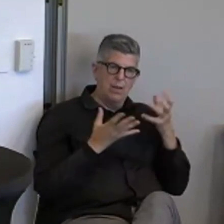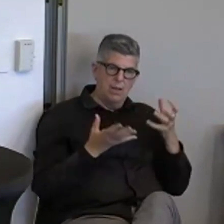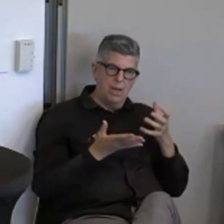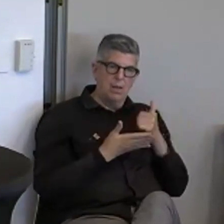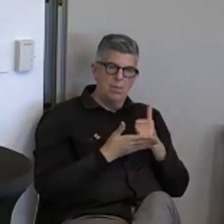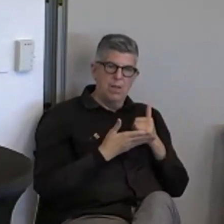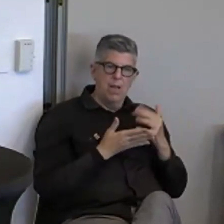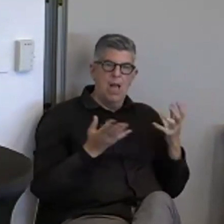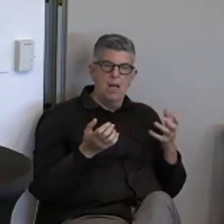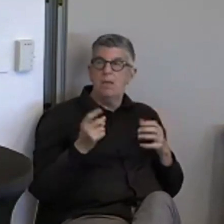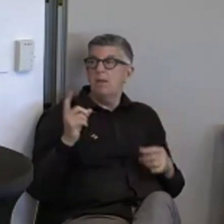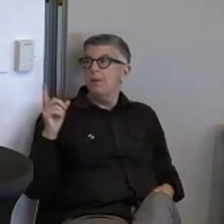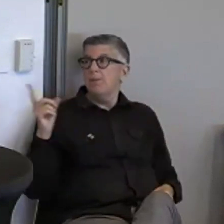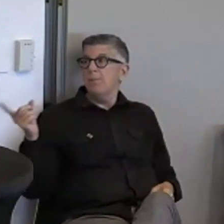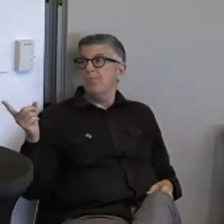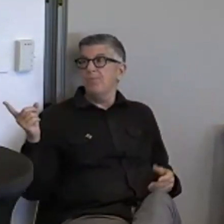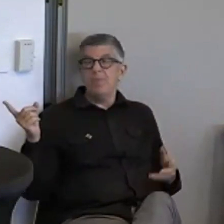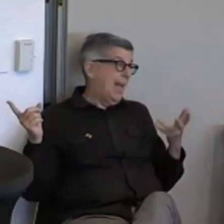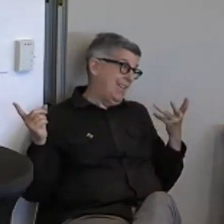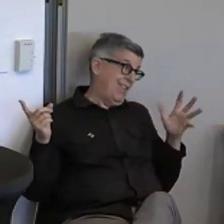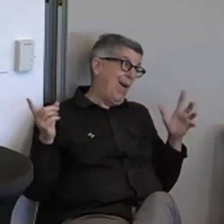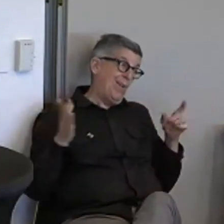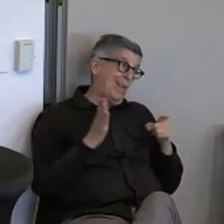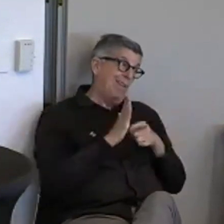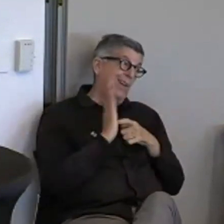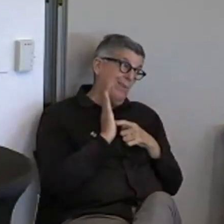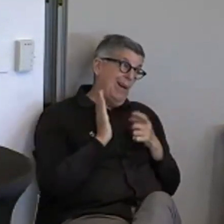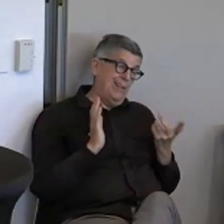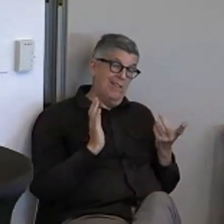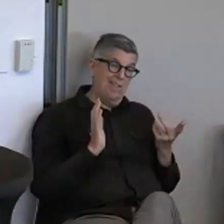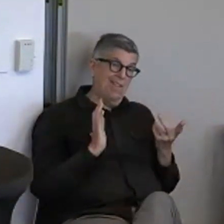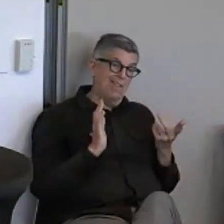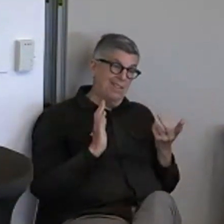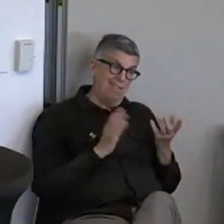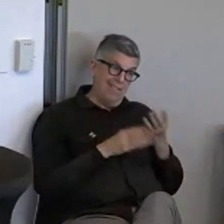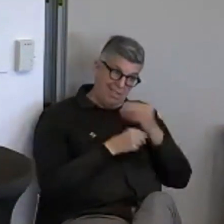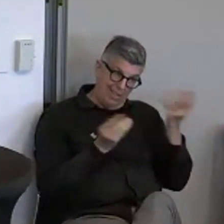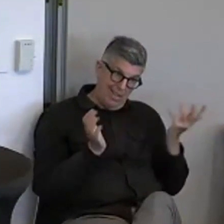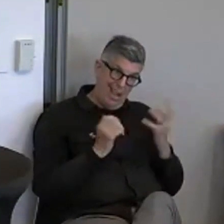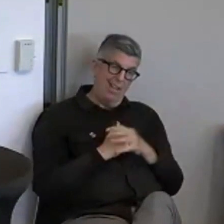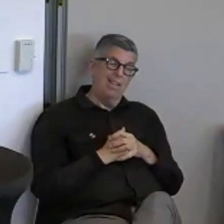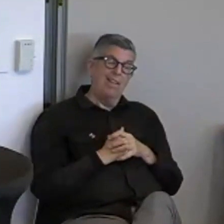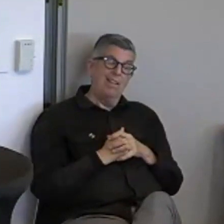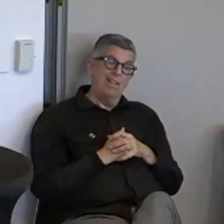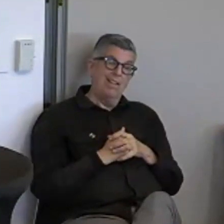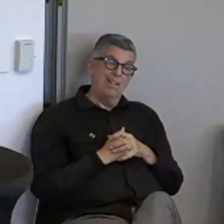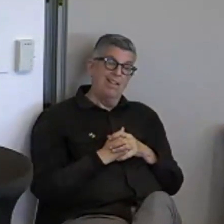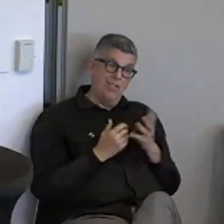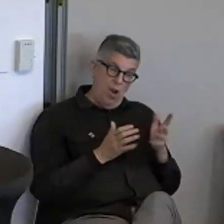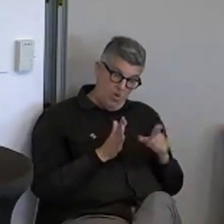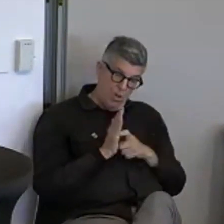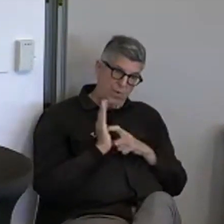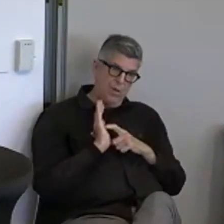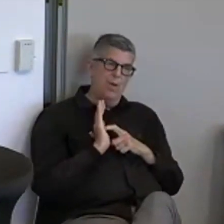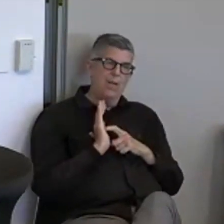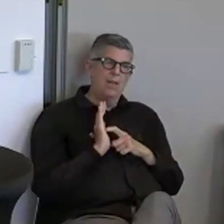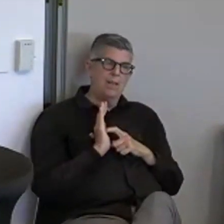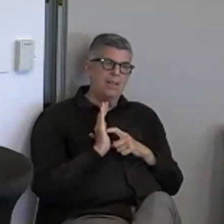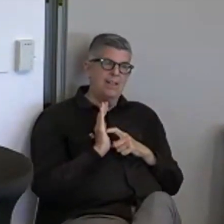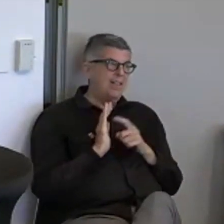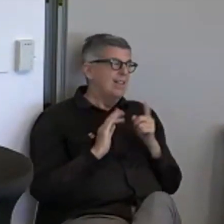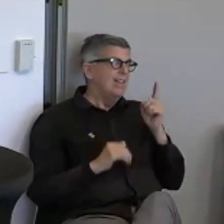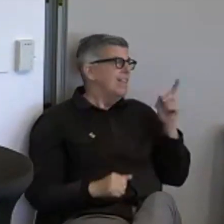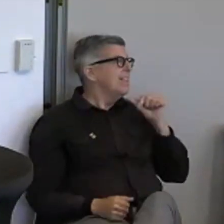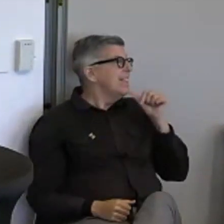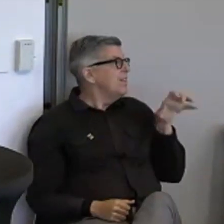It actually already is required. So just to confirm that it is required. They just don't do it. They just don't do it.